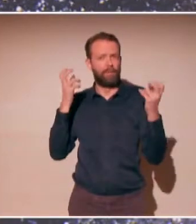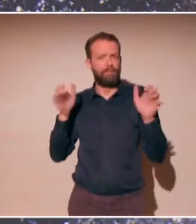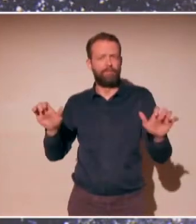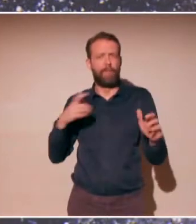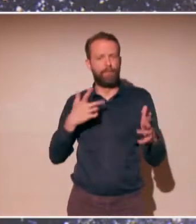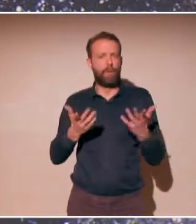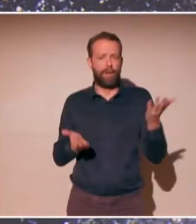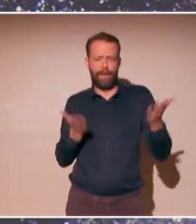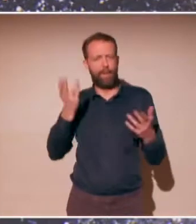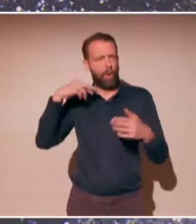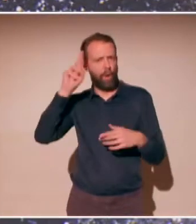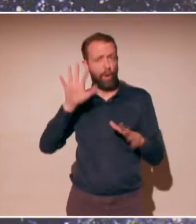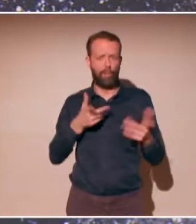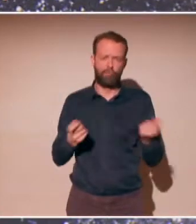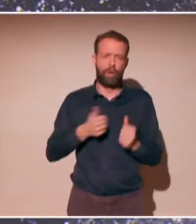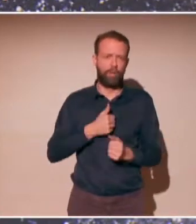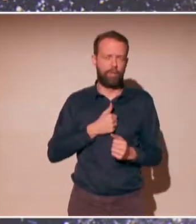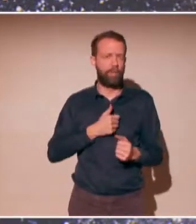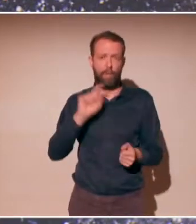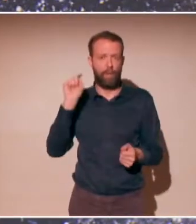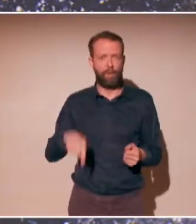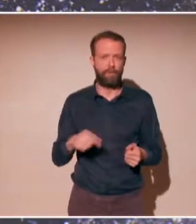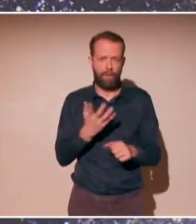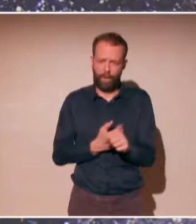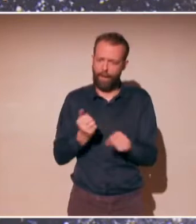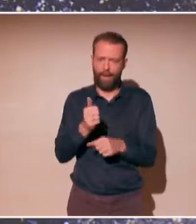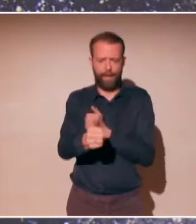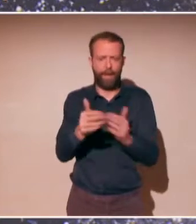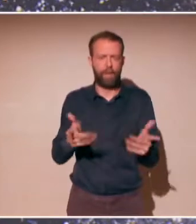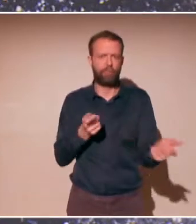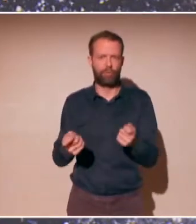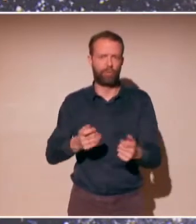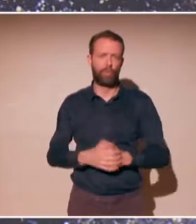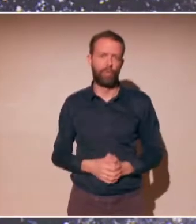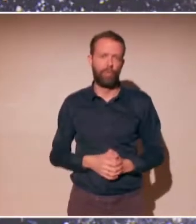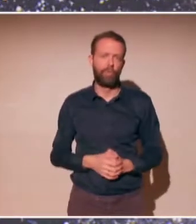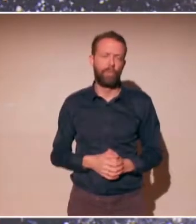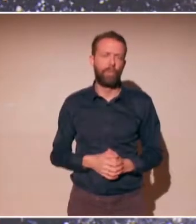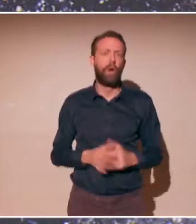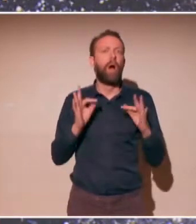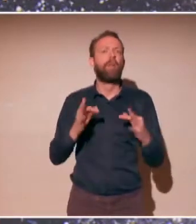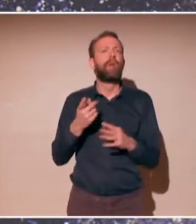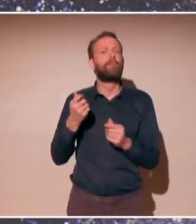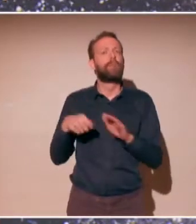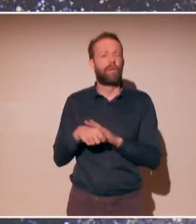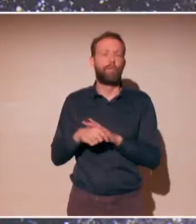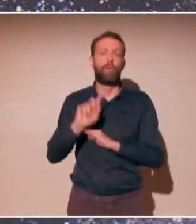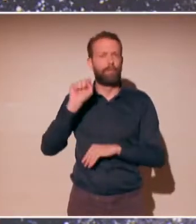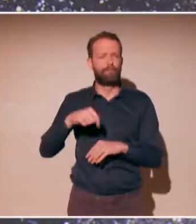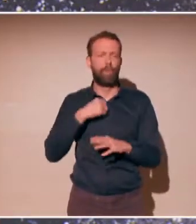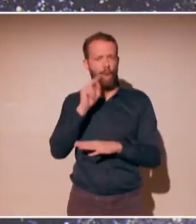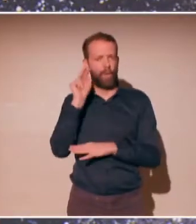sector stakeholders who are mobilizing to become the best competition for tomorrow. So we really, really want to focus on this